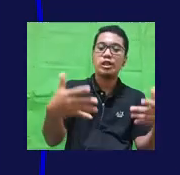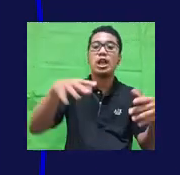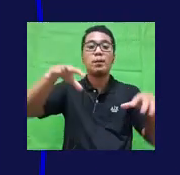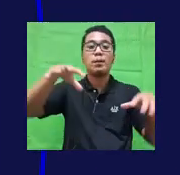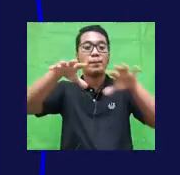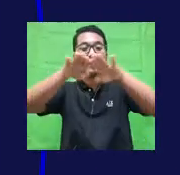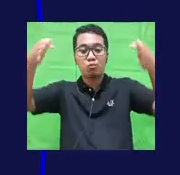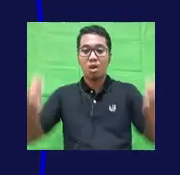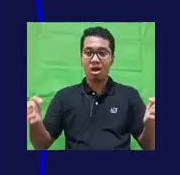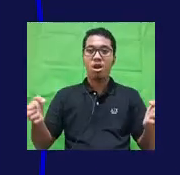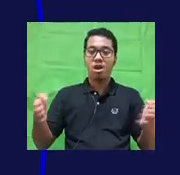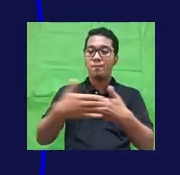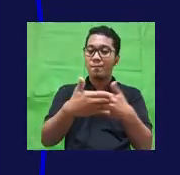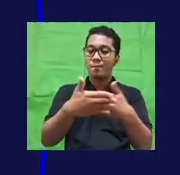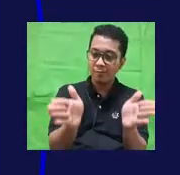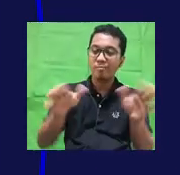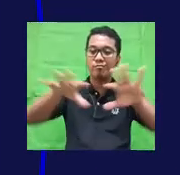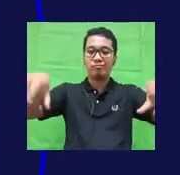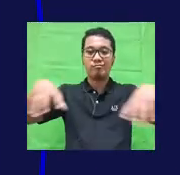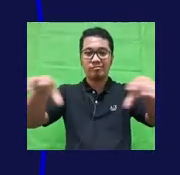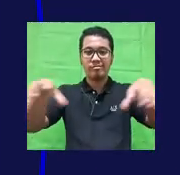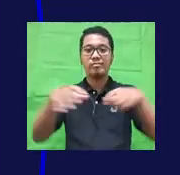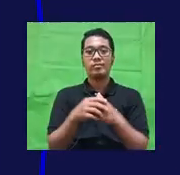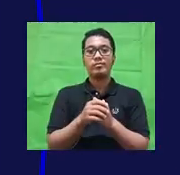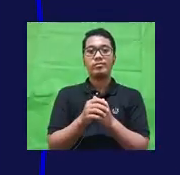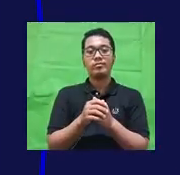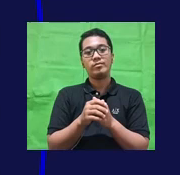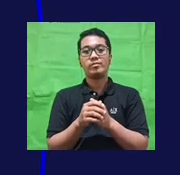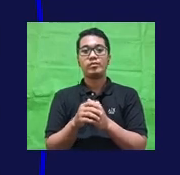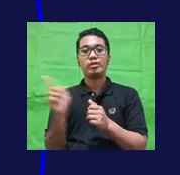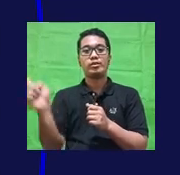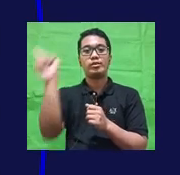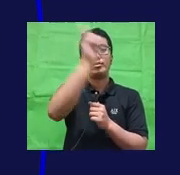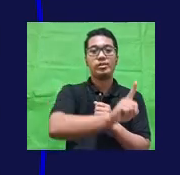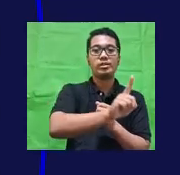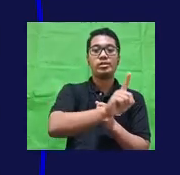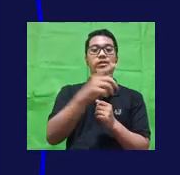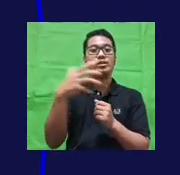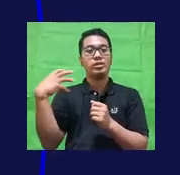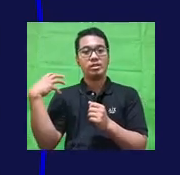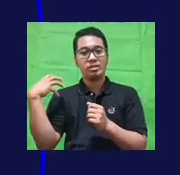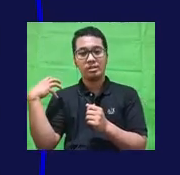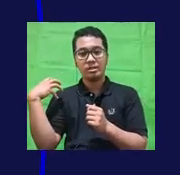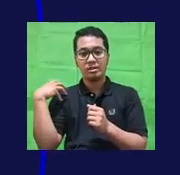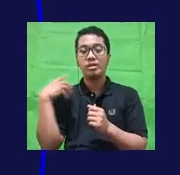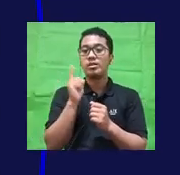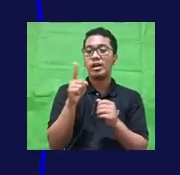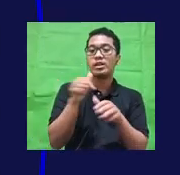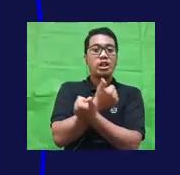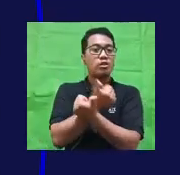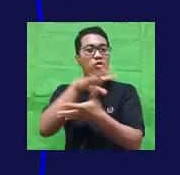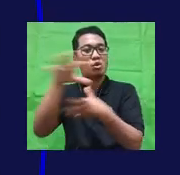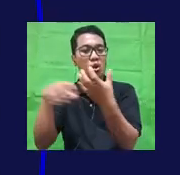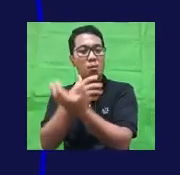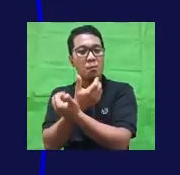I did when I went to the United Arab Emirates. Because of the complexity of the place and also the climate